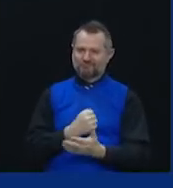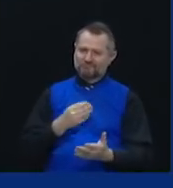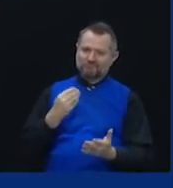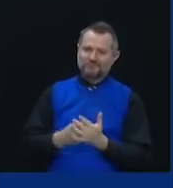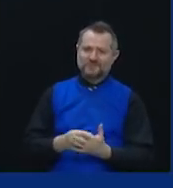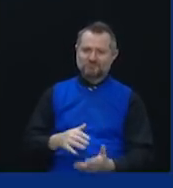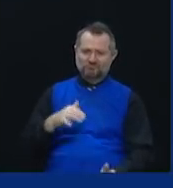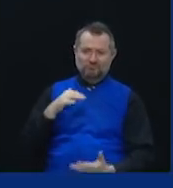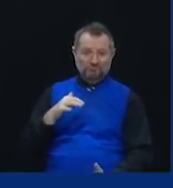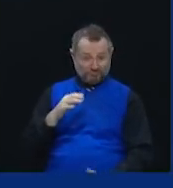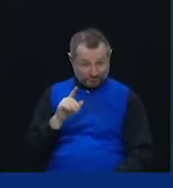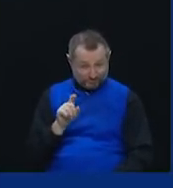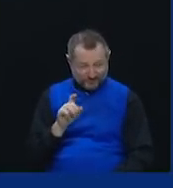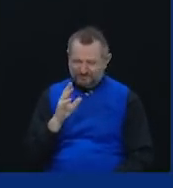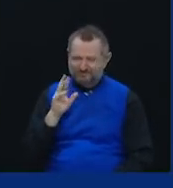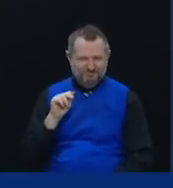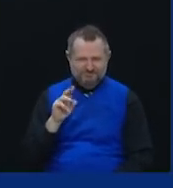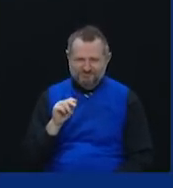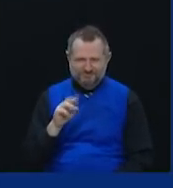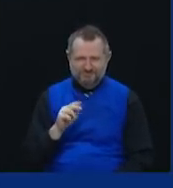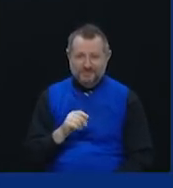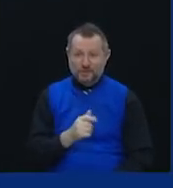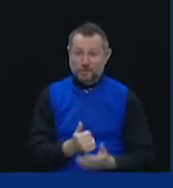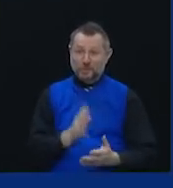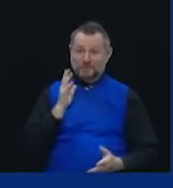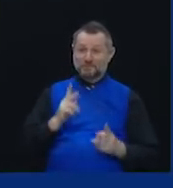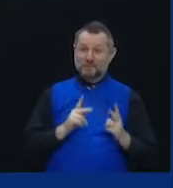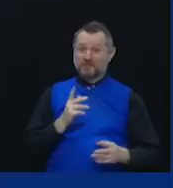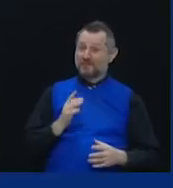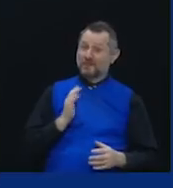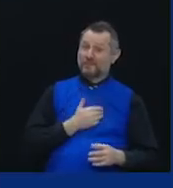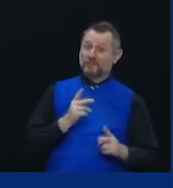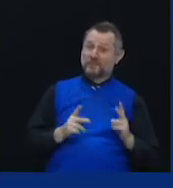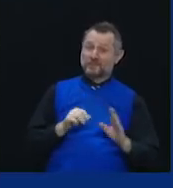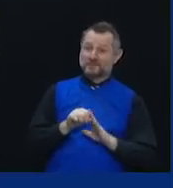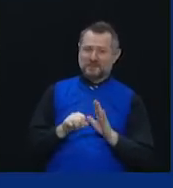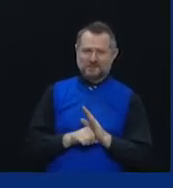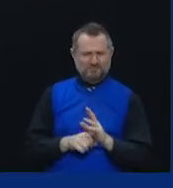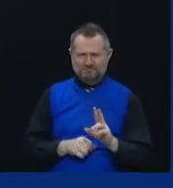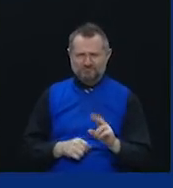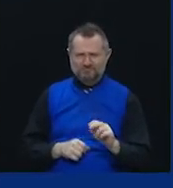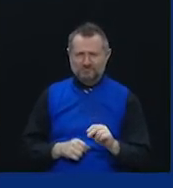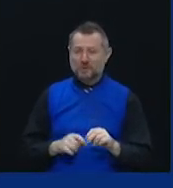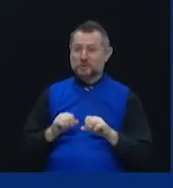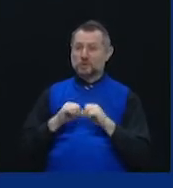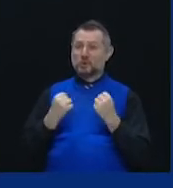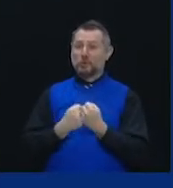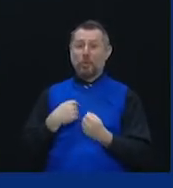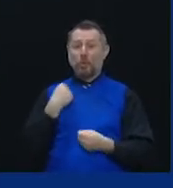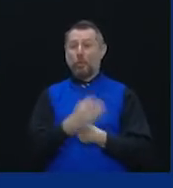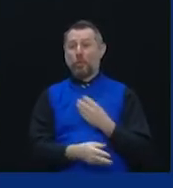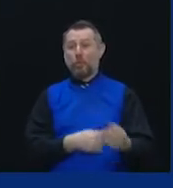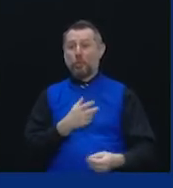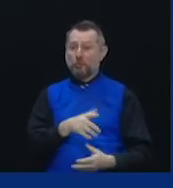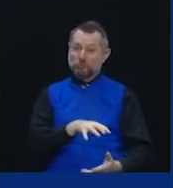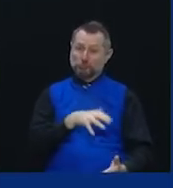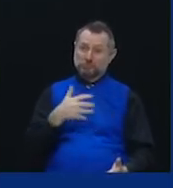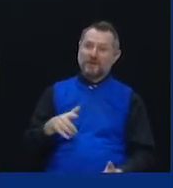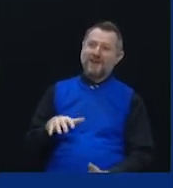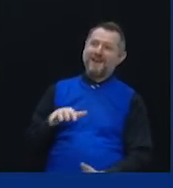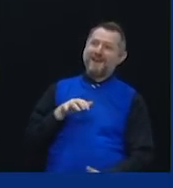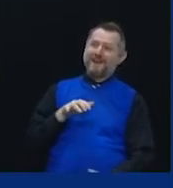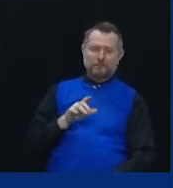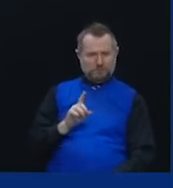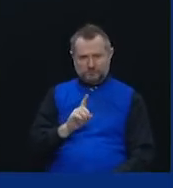rich people in society, not because society had given them more than they deserved. Society gave